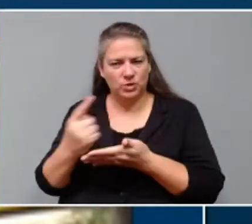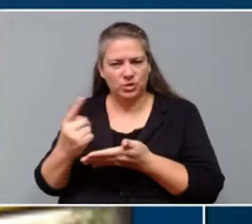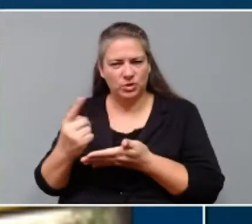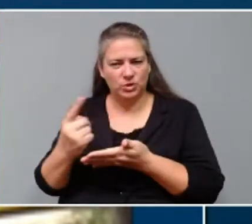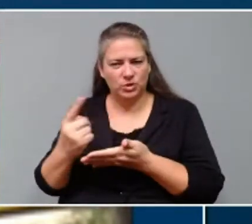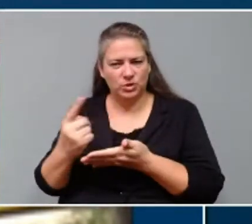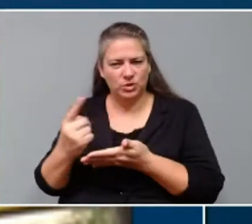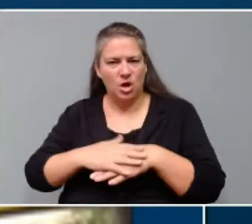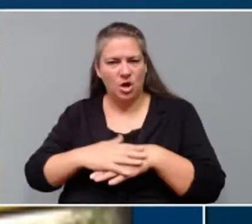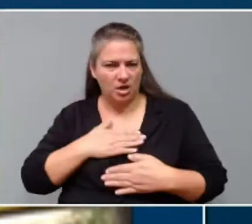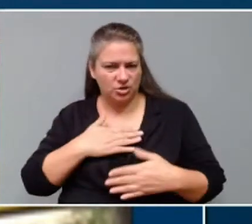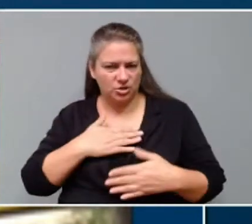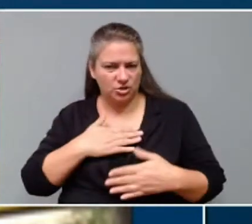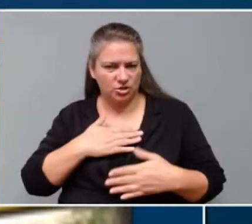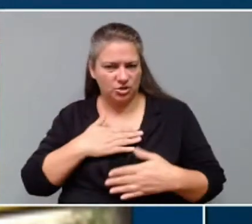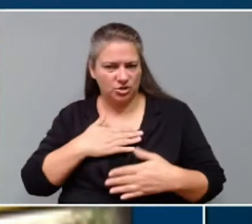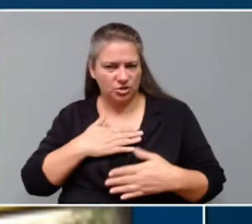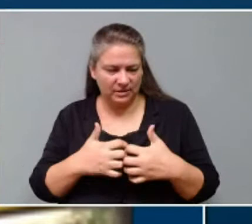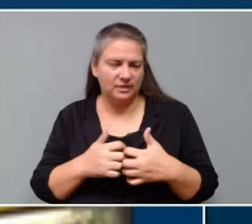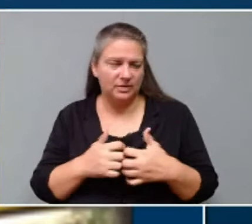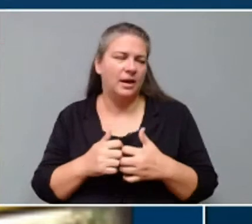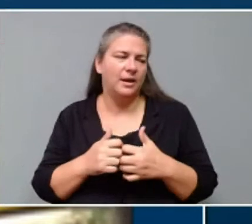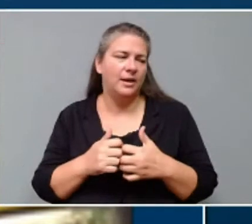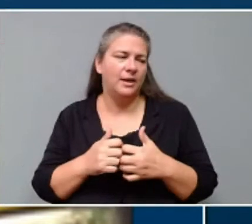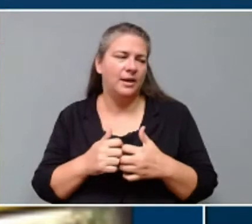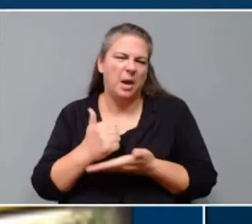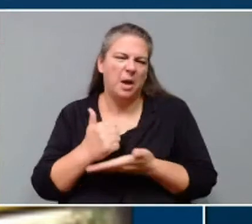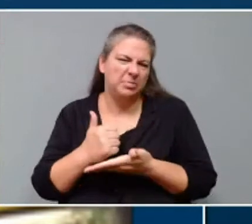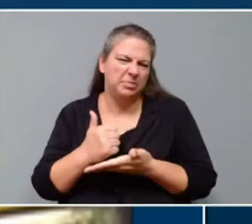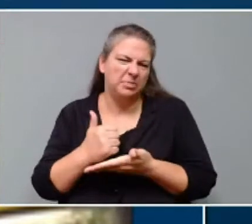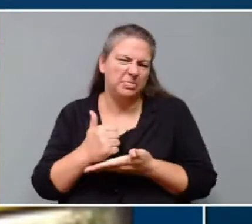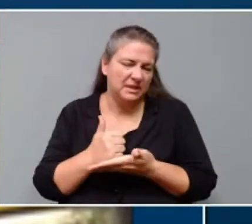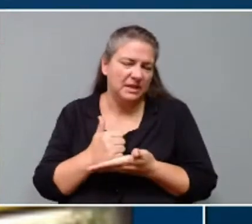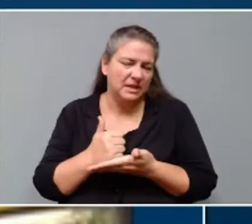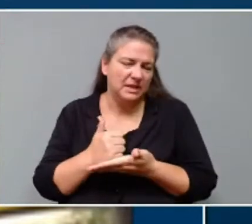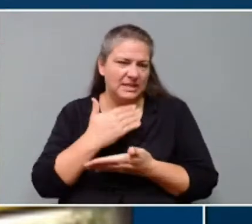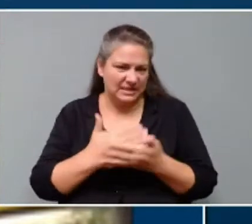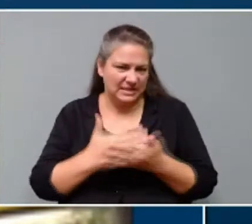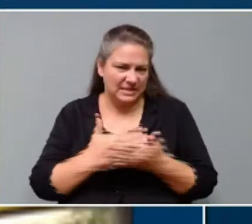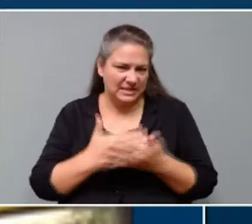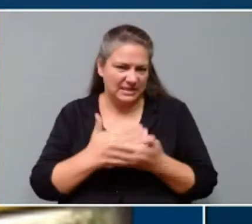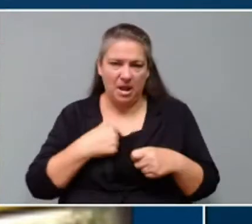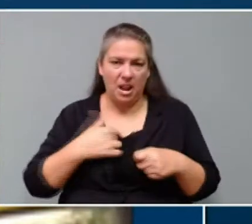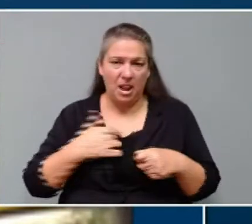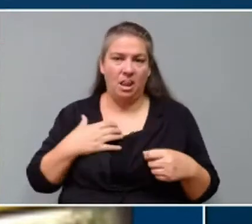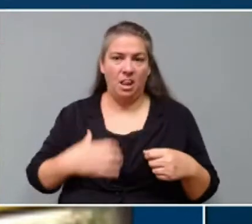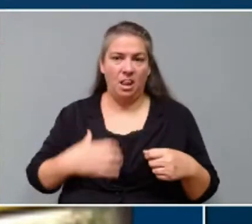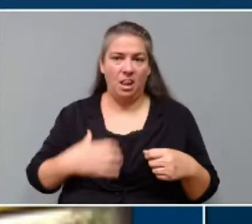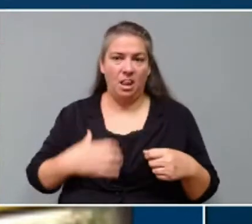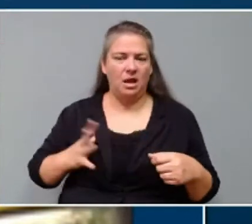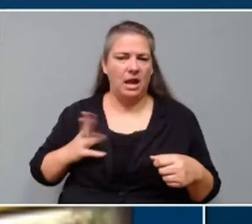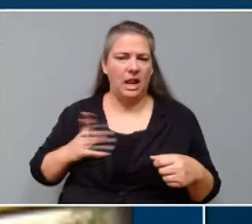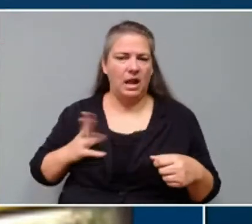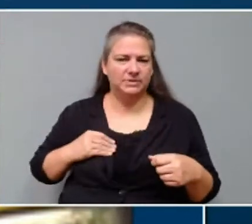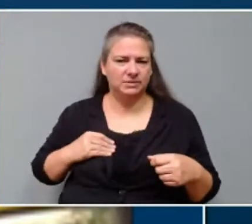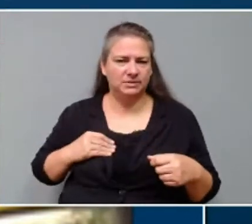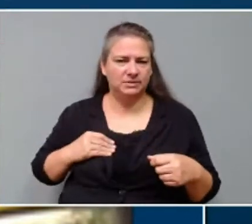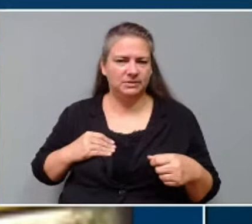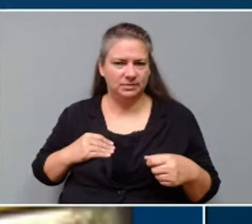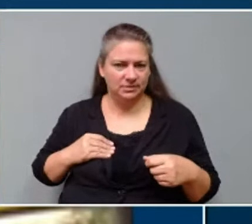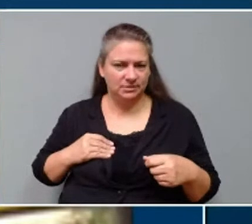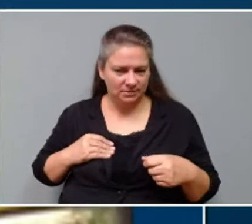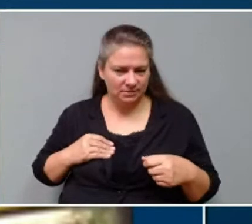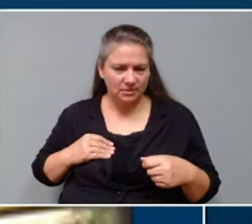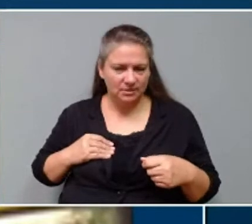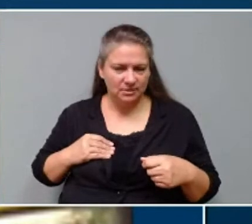so I had complications due to a collapsed lung afterward, but now I feel like I